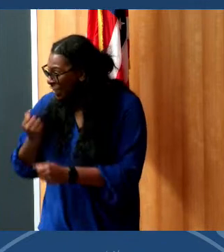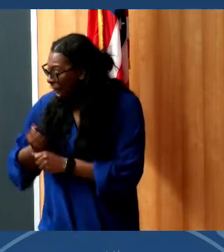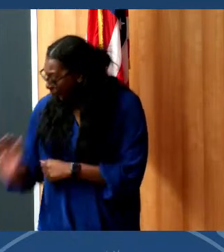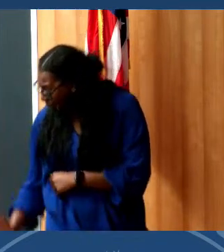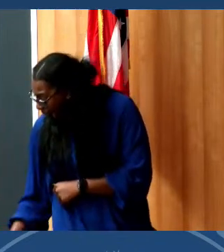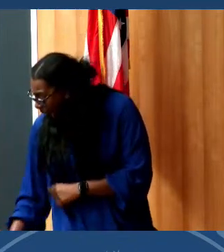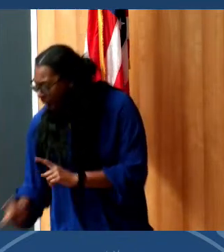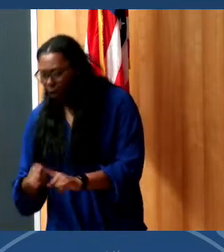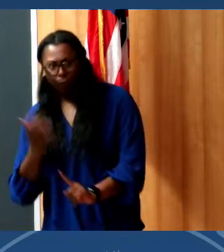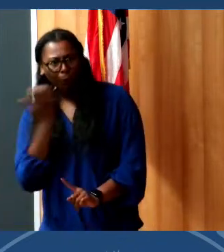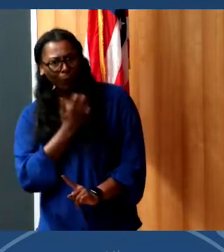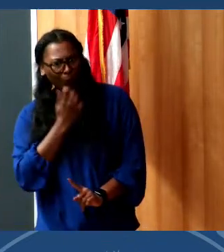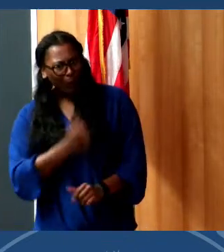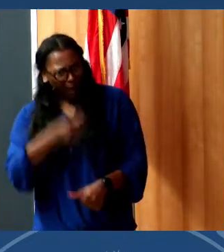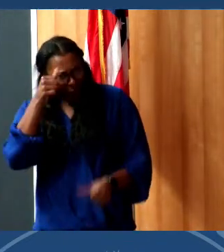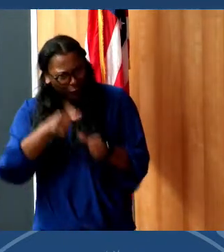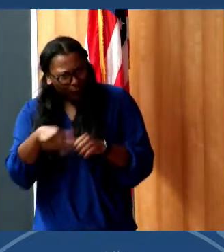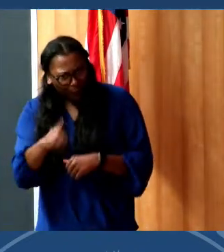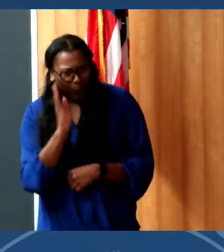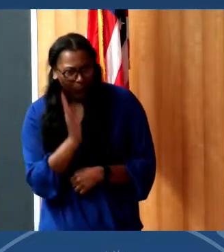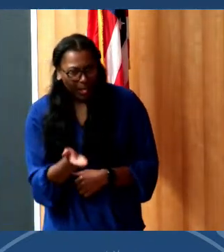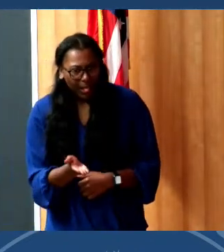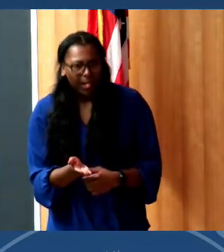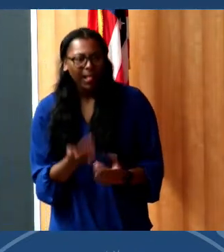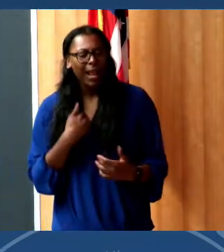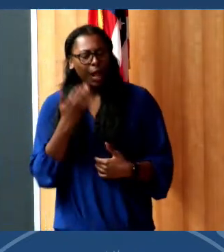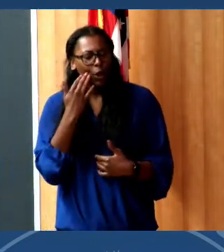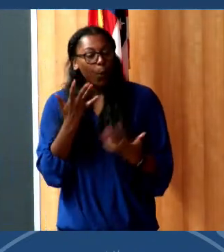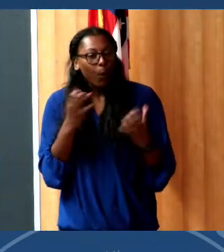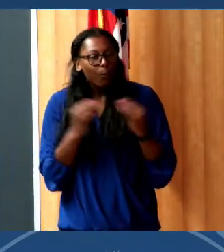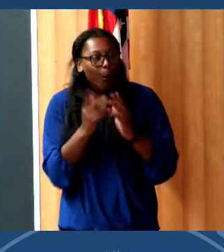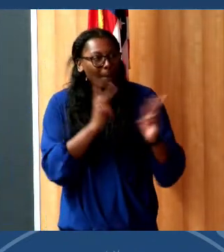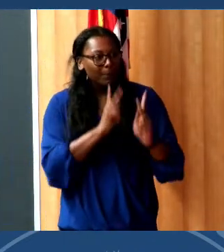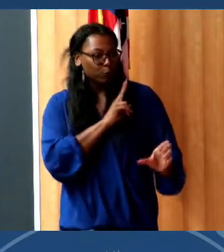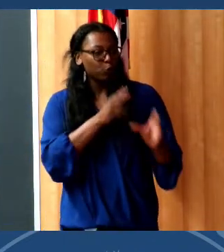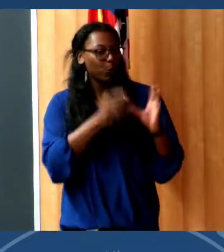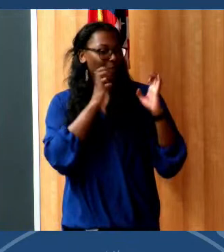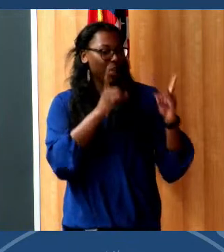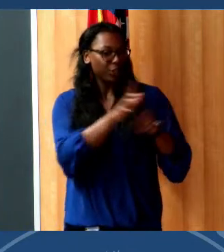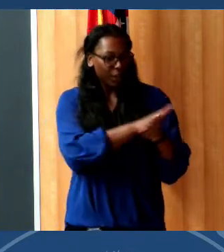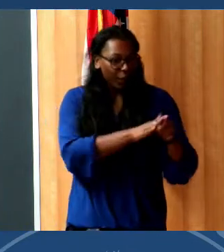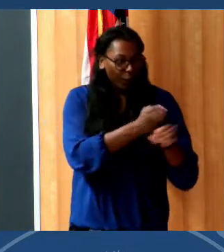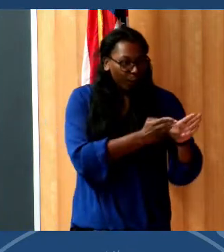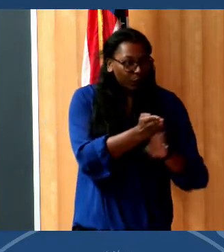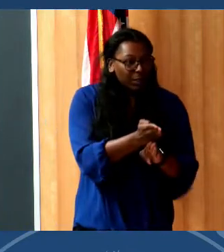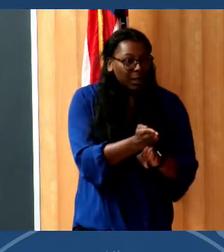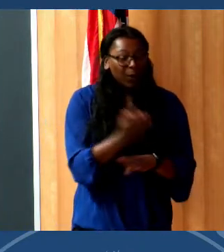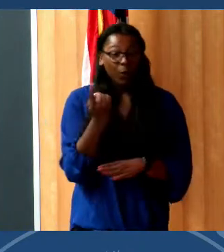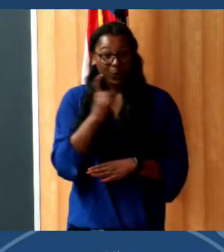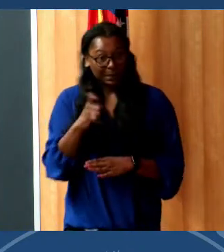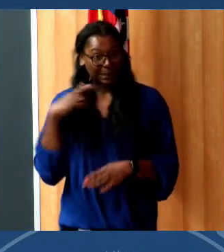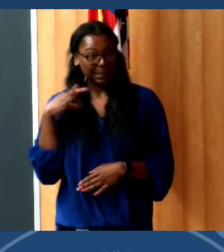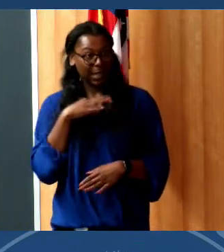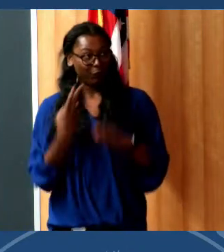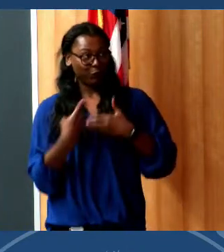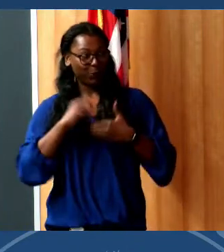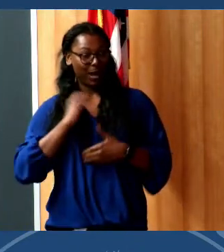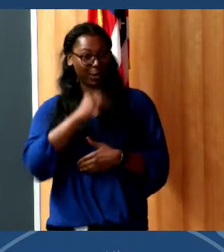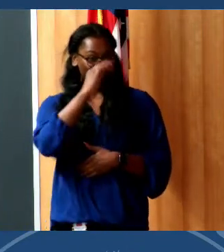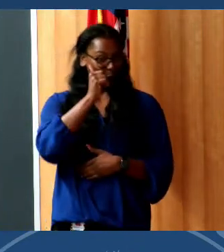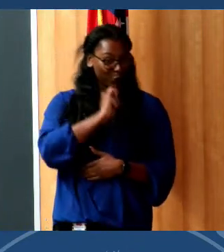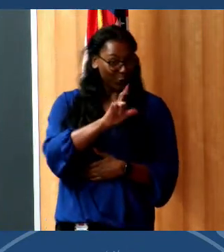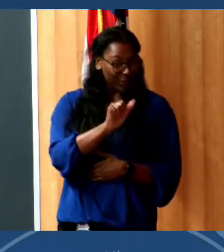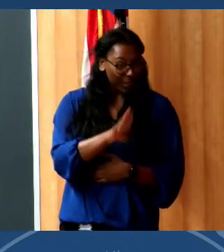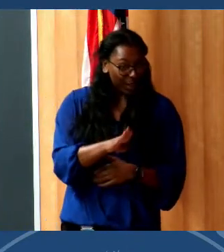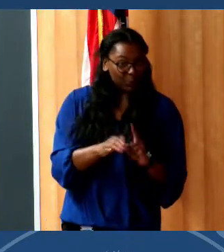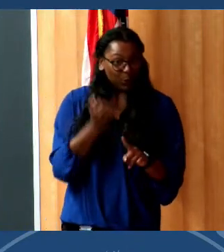and I'm hoping it drives you to the education field, because we really do need more people out there. And we always need staff at the Boys and Girls Club, so give us a holler